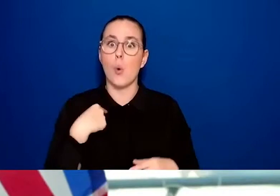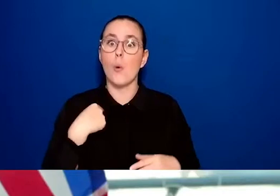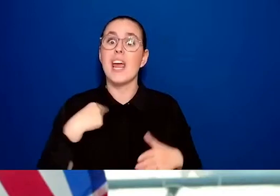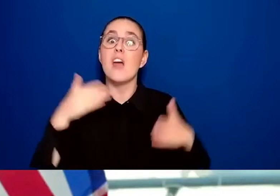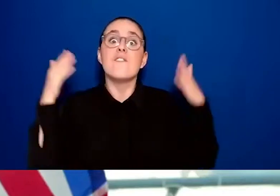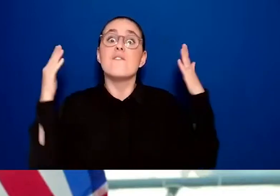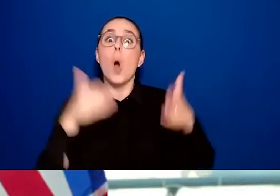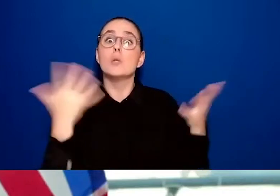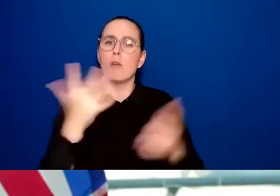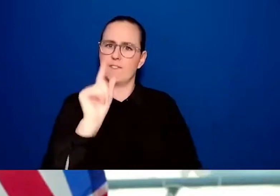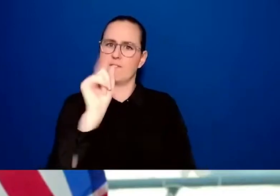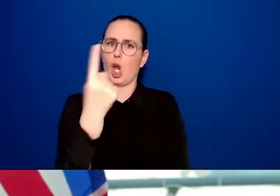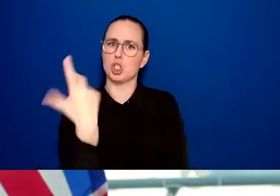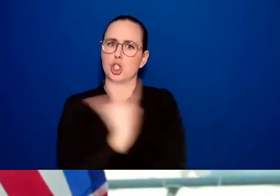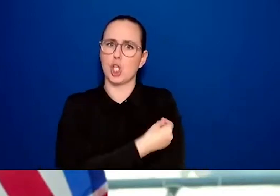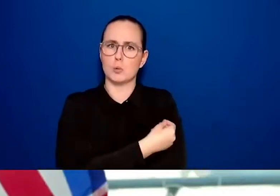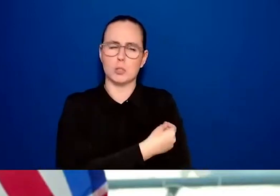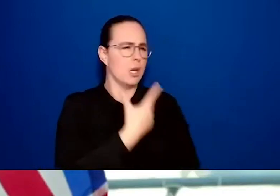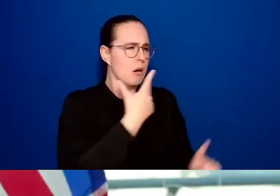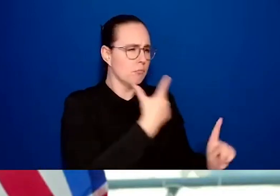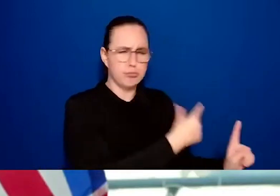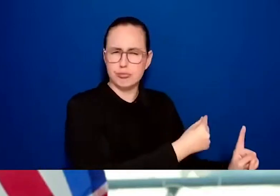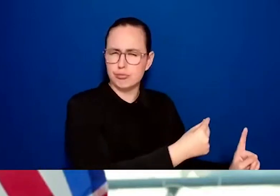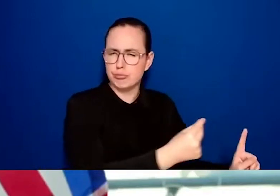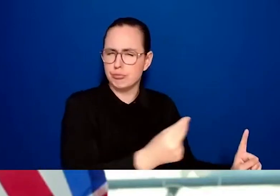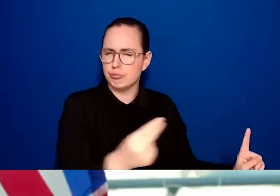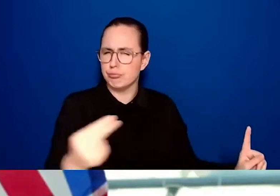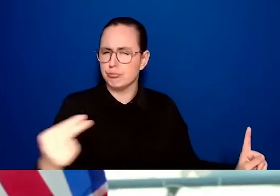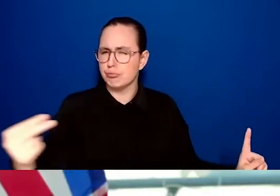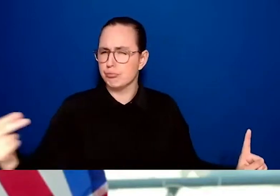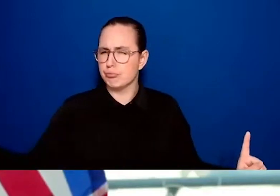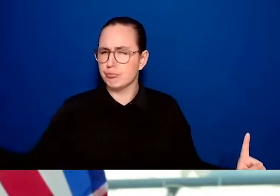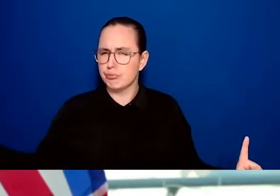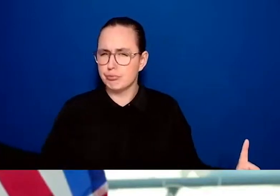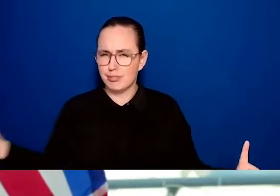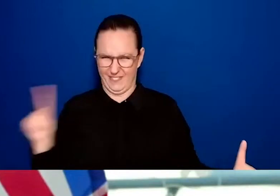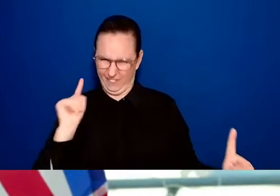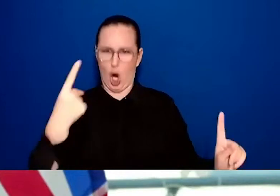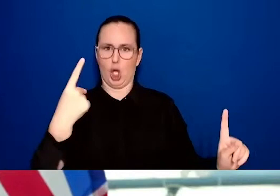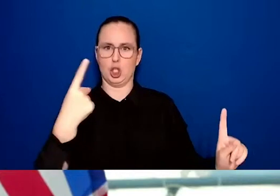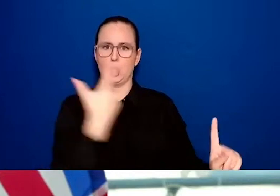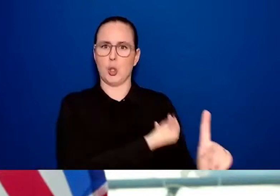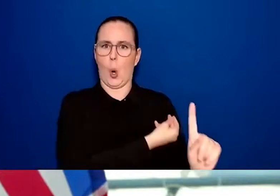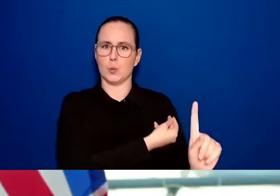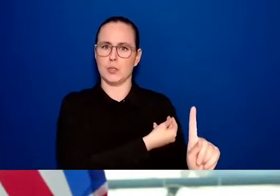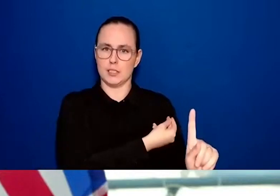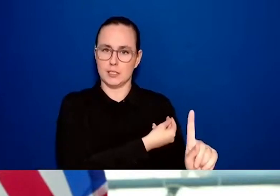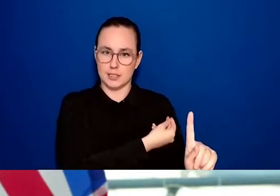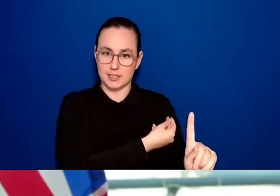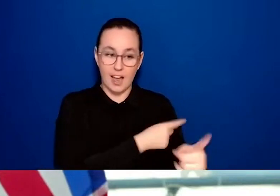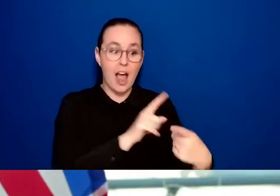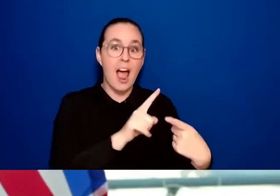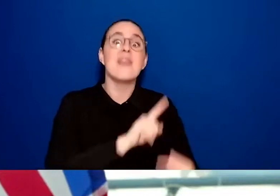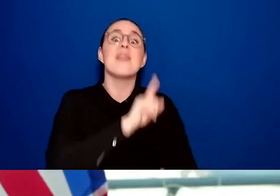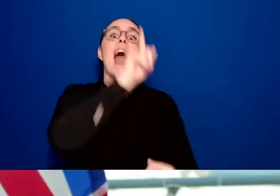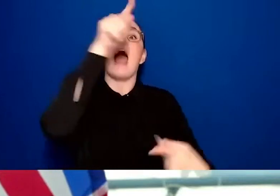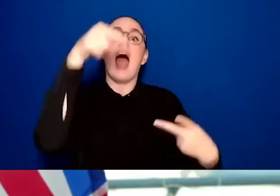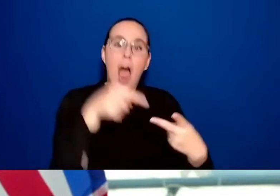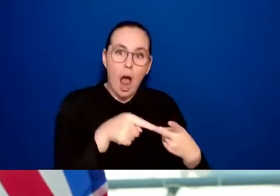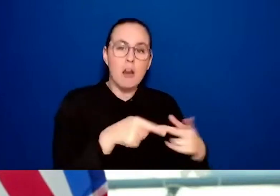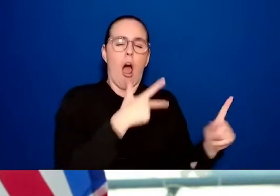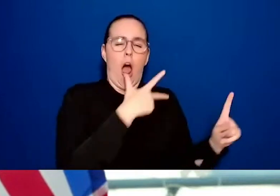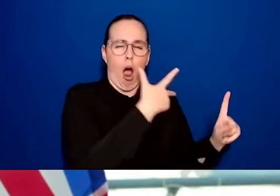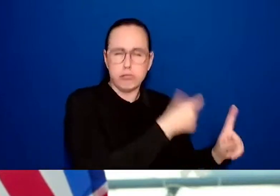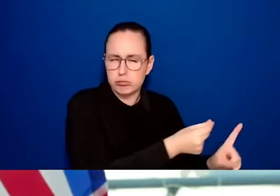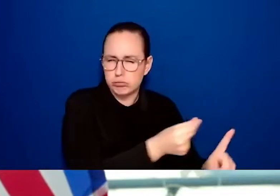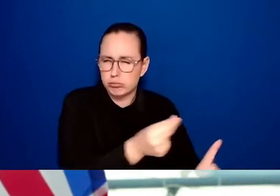other one is because we suspected and knew from basic immunology and other vaccine programs that